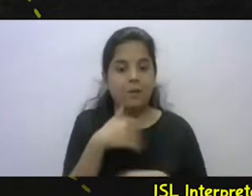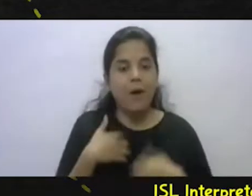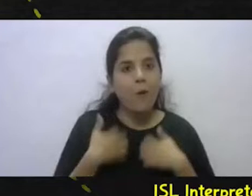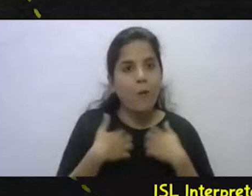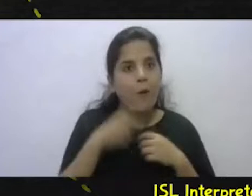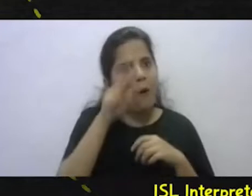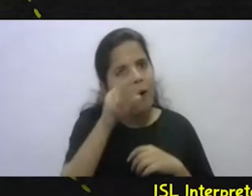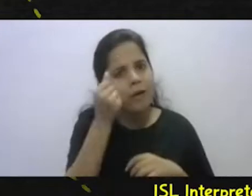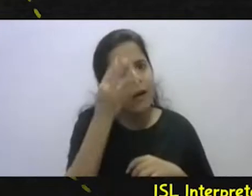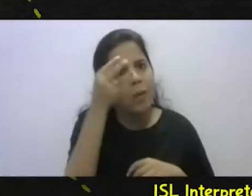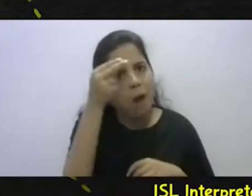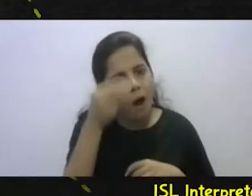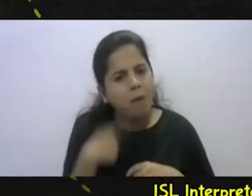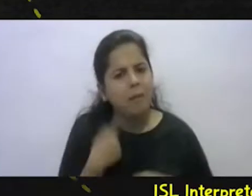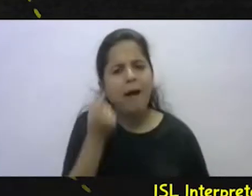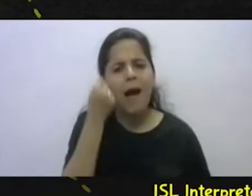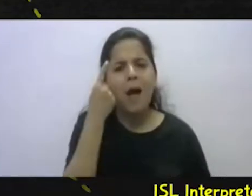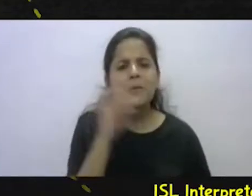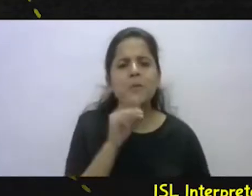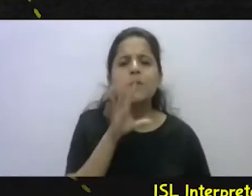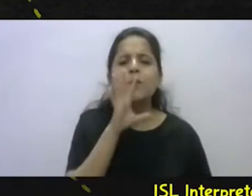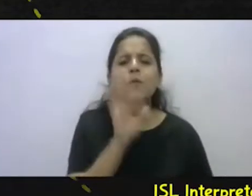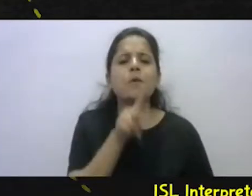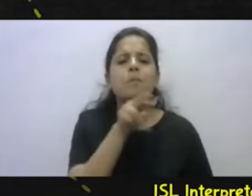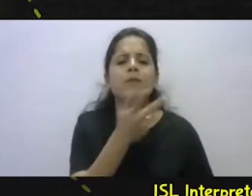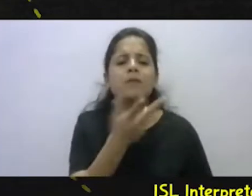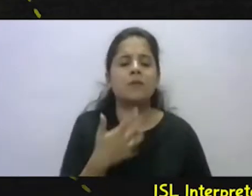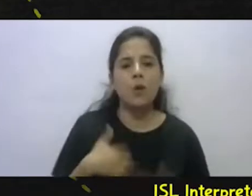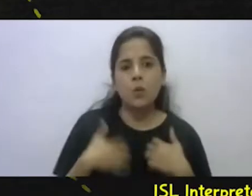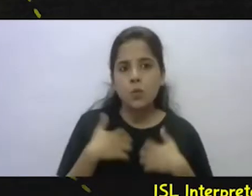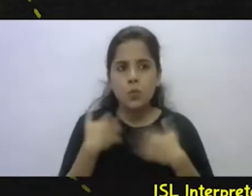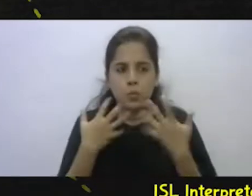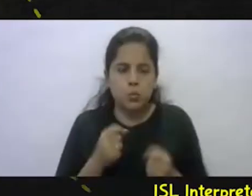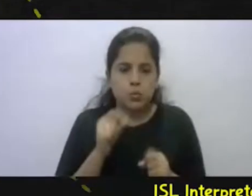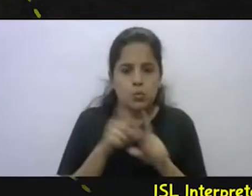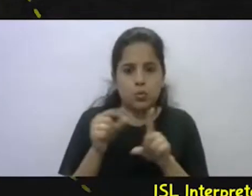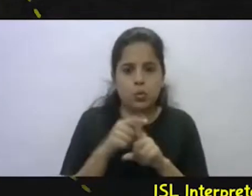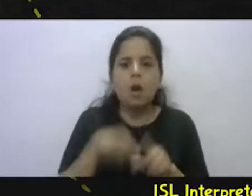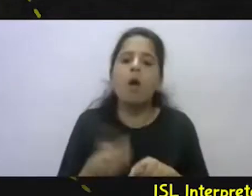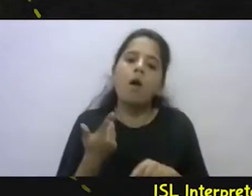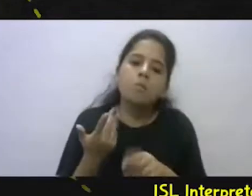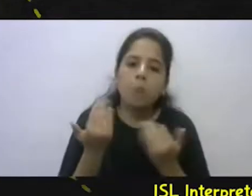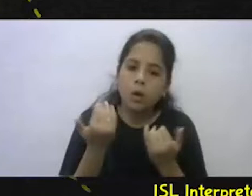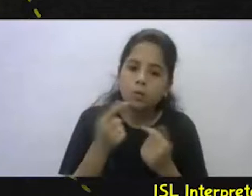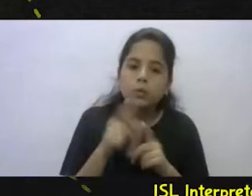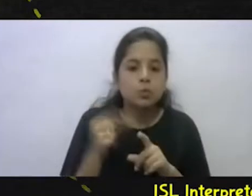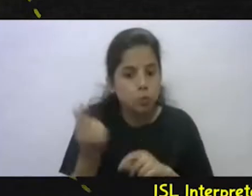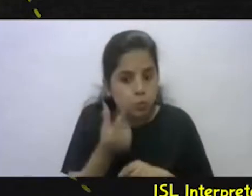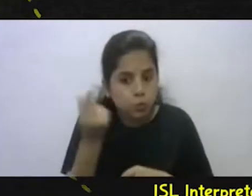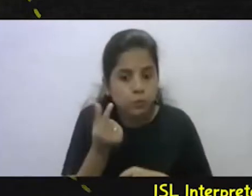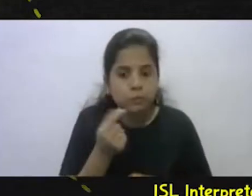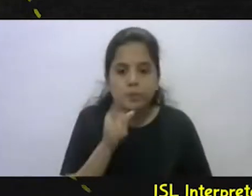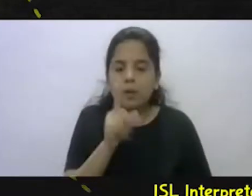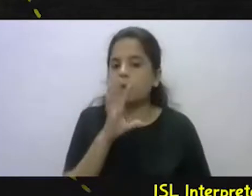I don't understand much of it. And so there's this eagerness to create something new that will allow data to be used in a productive way, but you don't